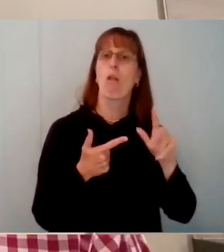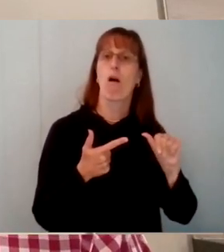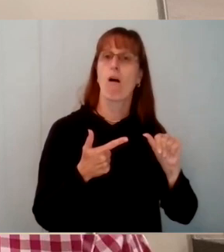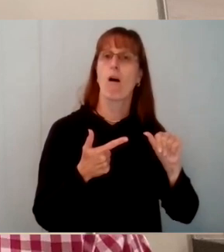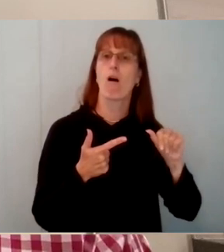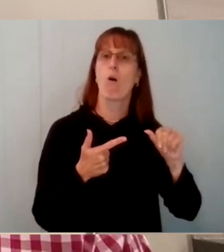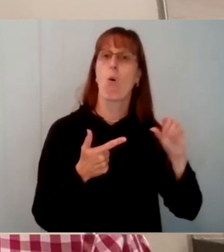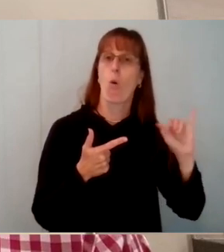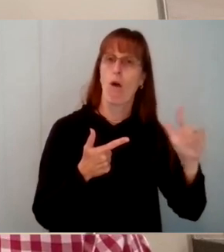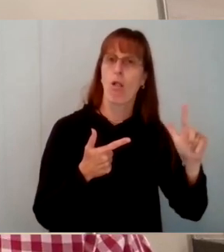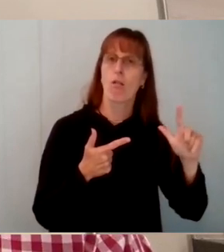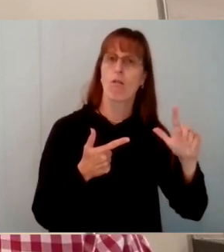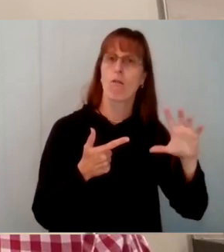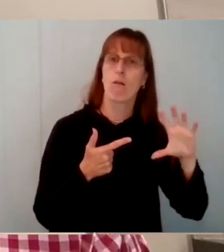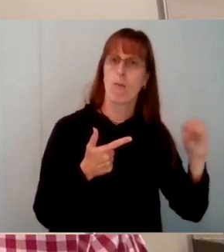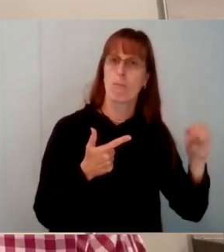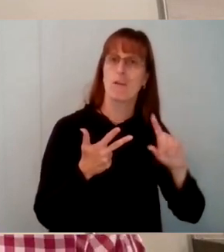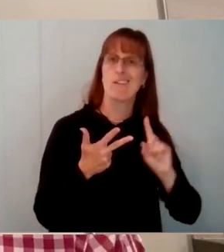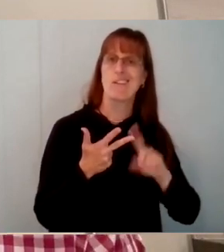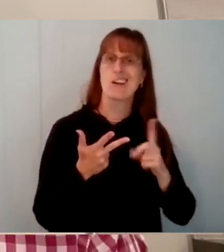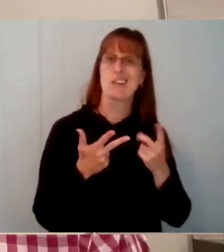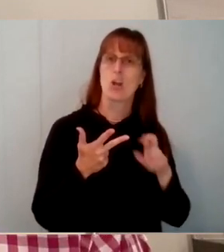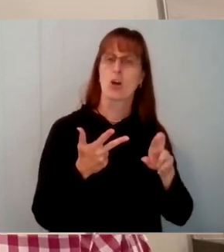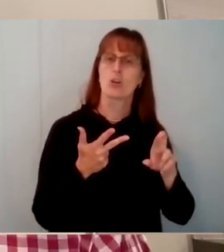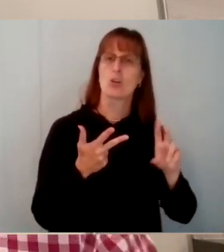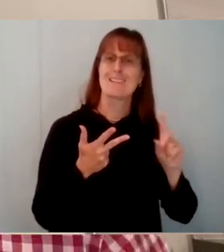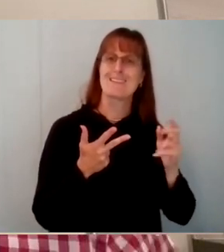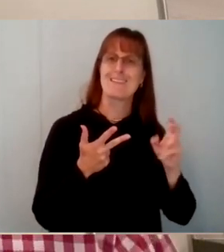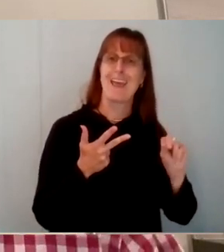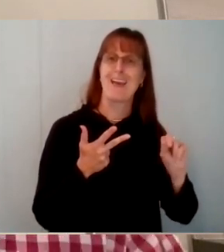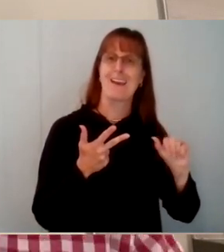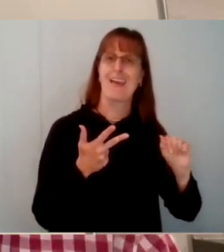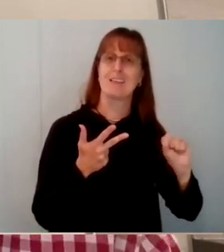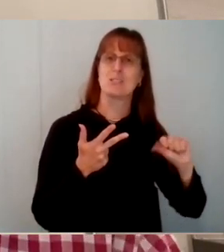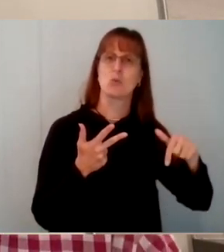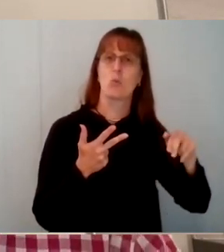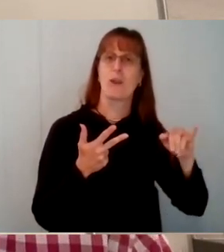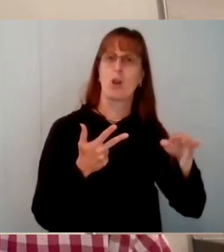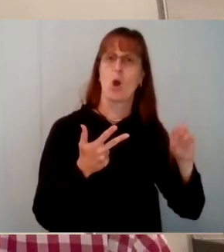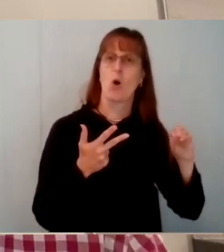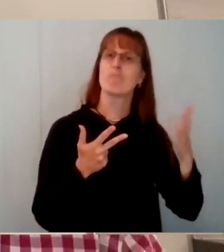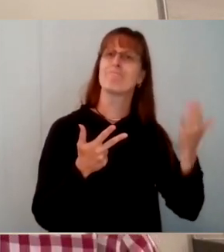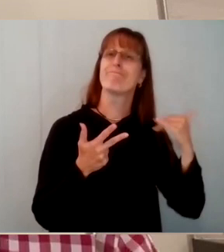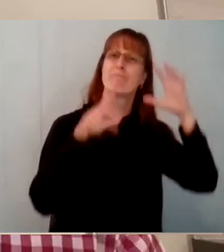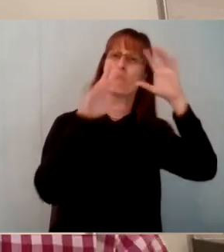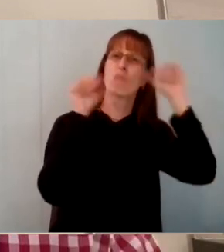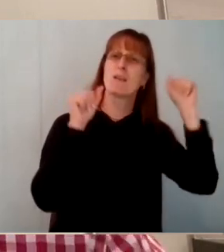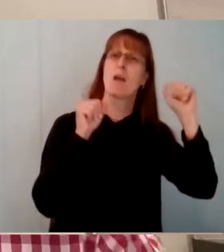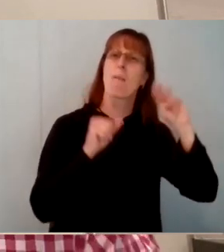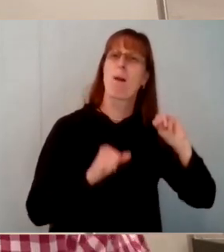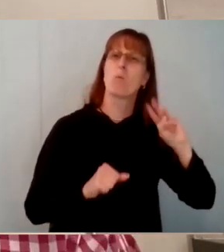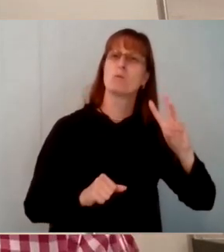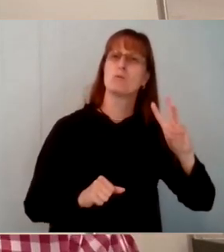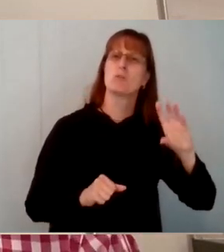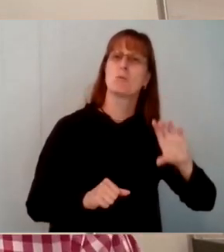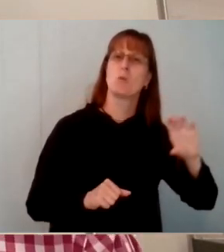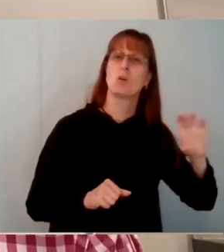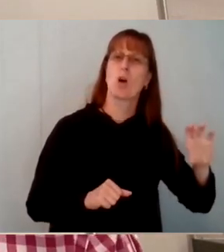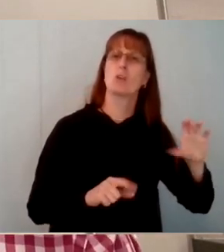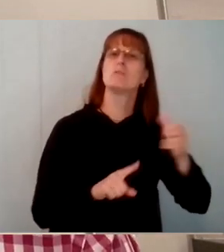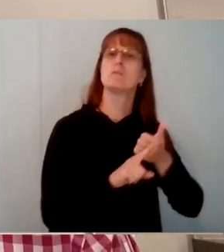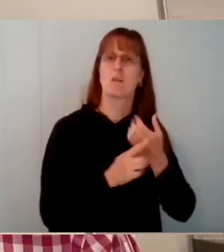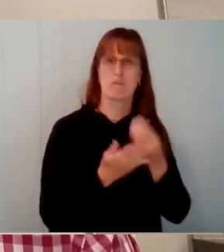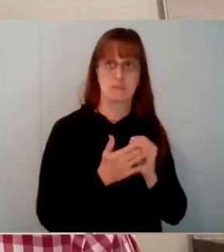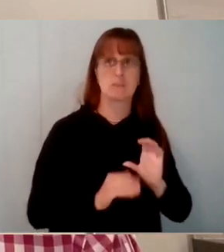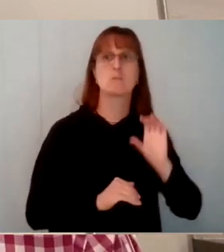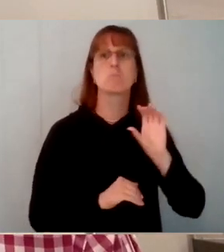and Propane is a tee and team sponsor. Dr. Dan Esquino, who is the president emeritus at the Mount, became a tee